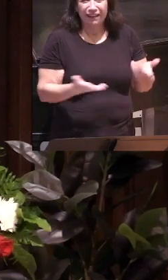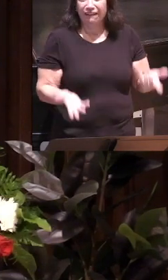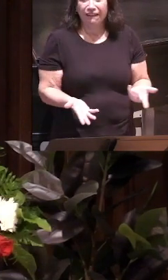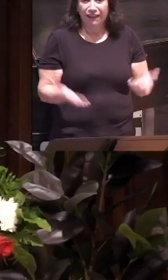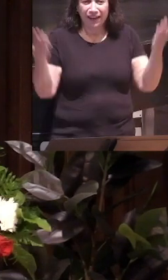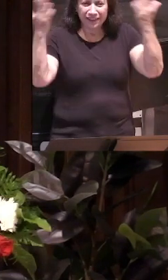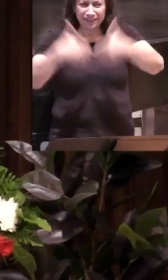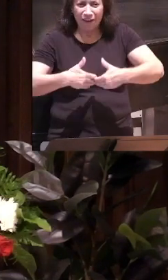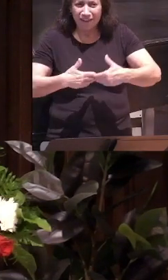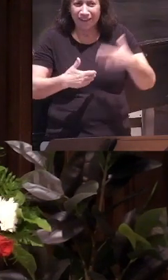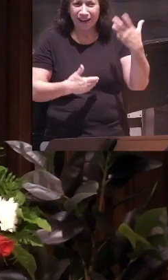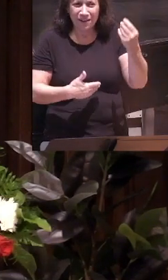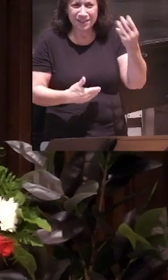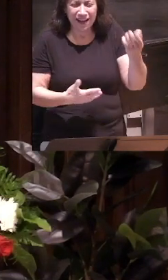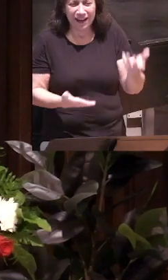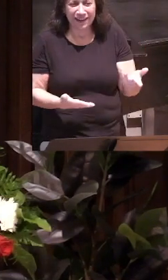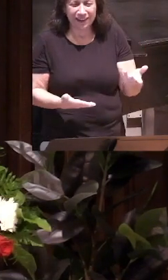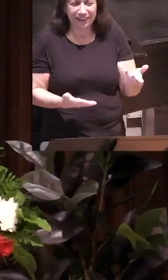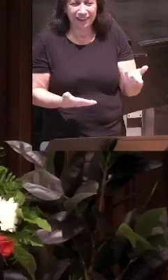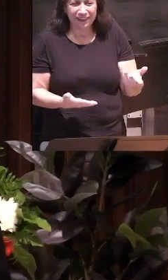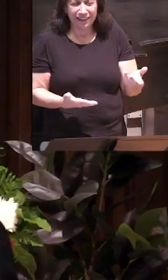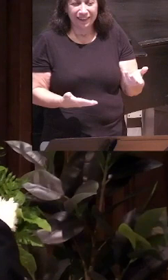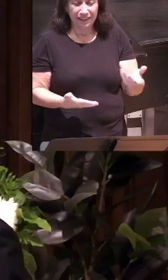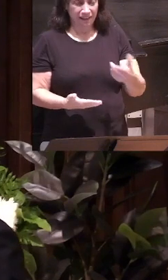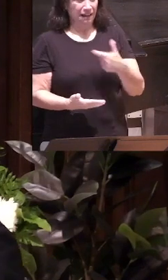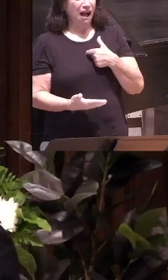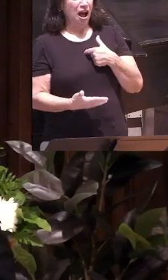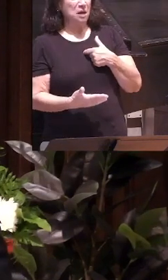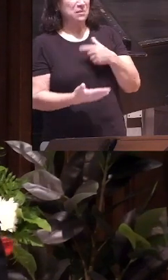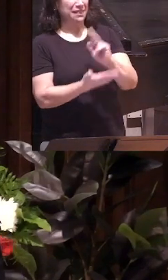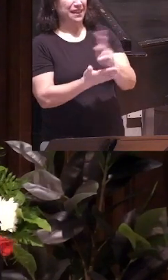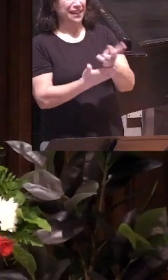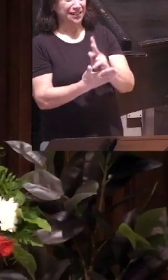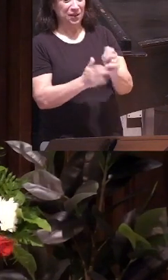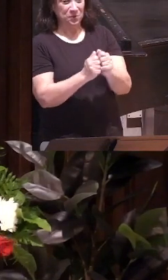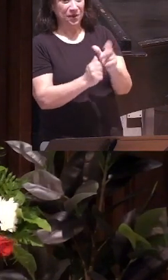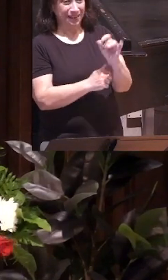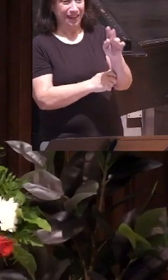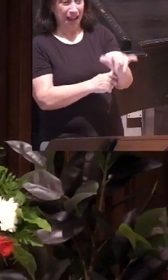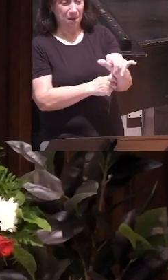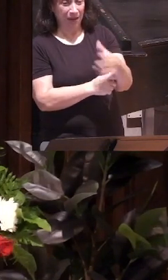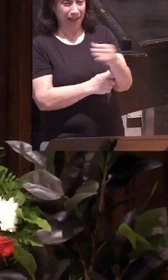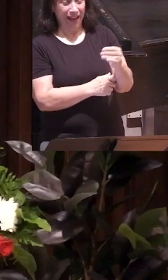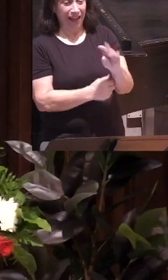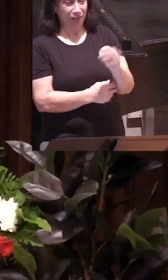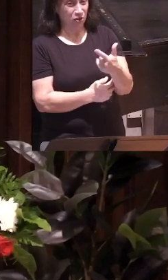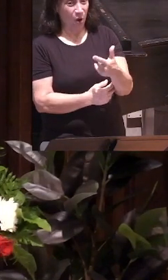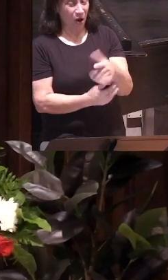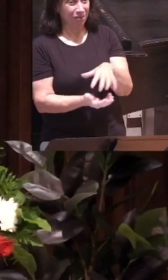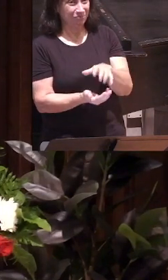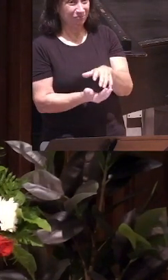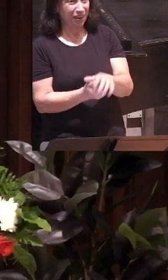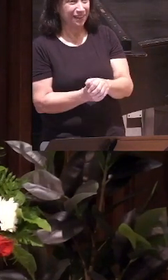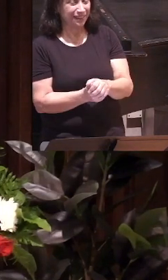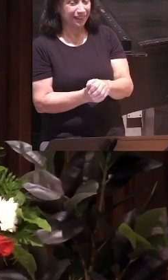It's dark outside. I'm in the kitchen with Tammy and Teddy,